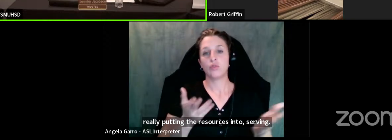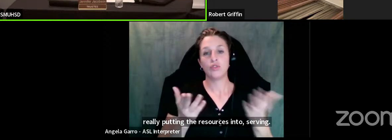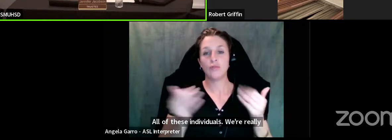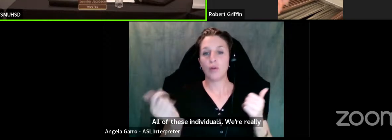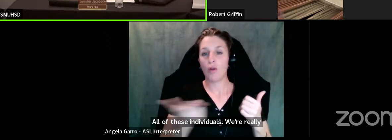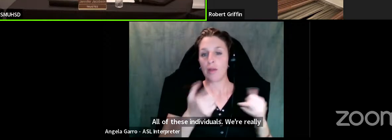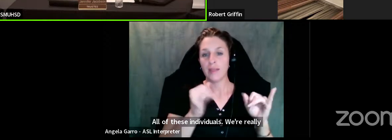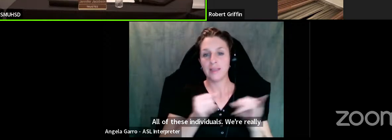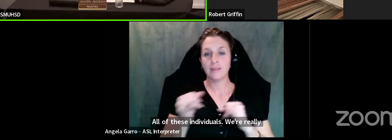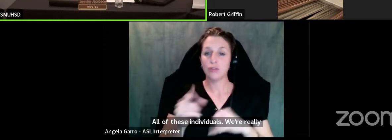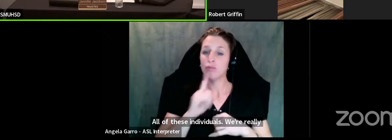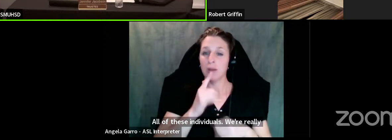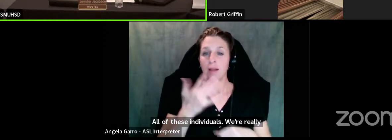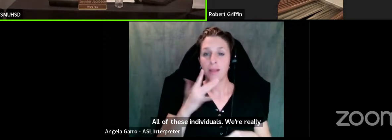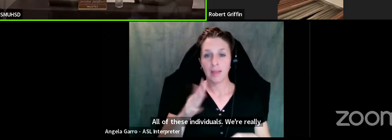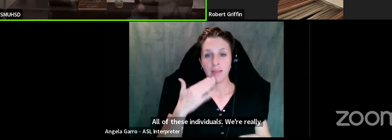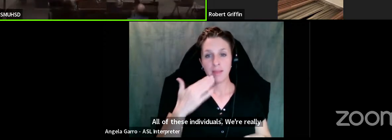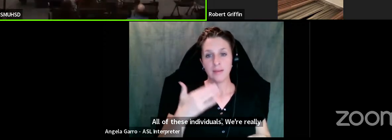Thanks.